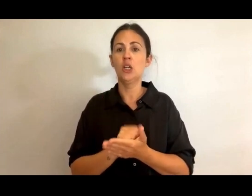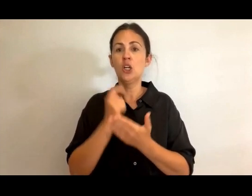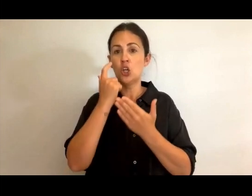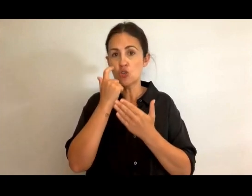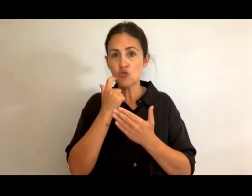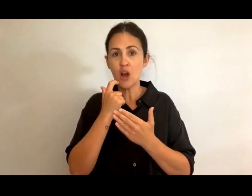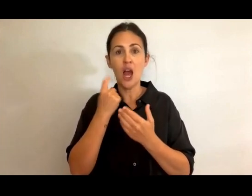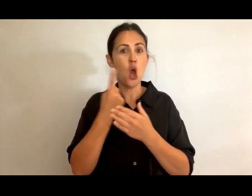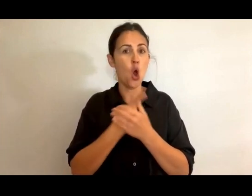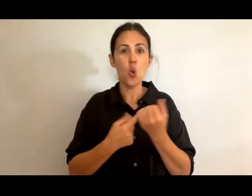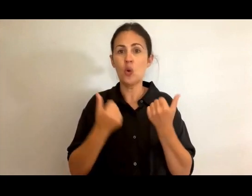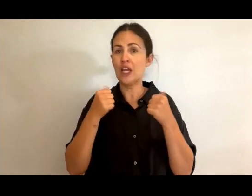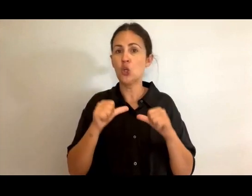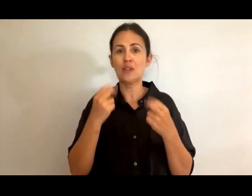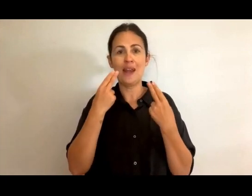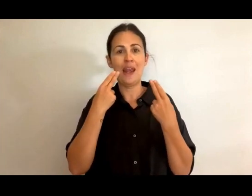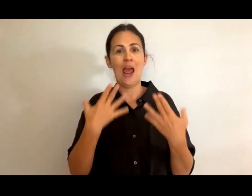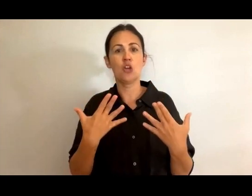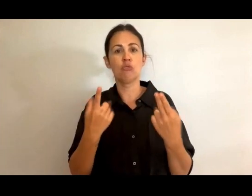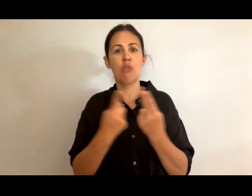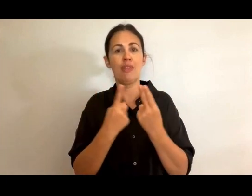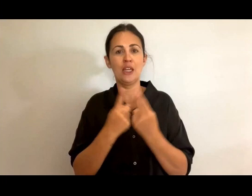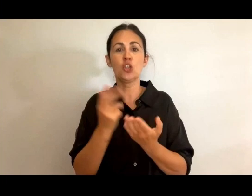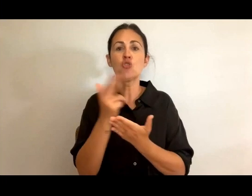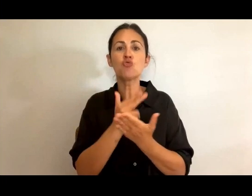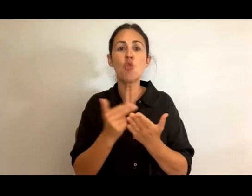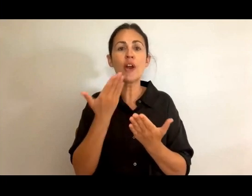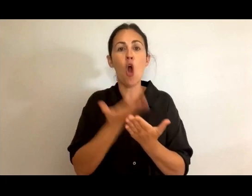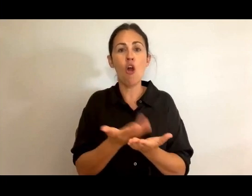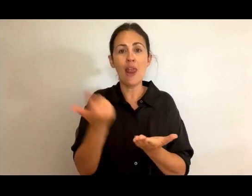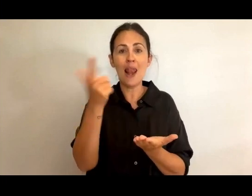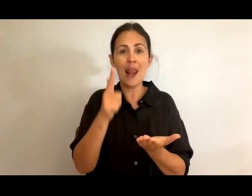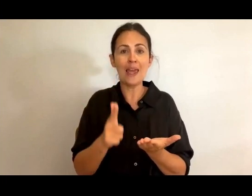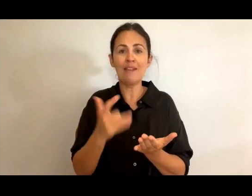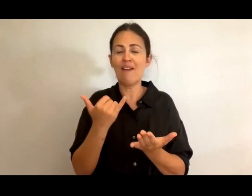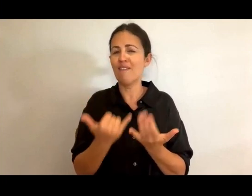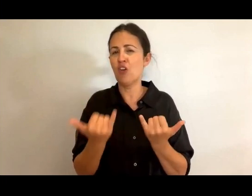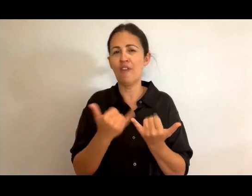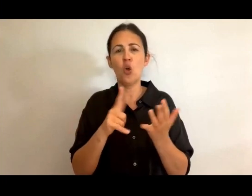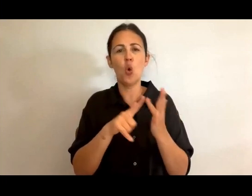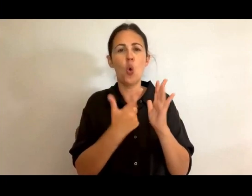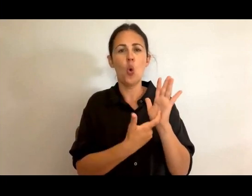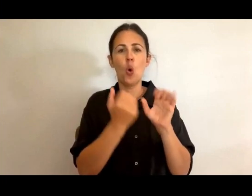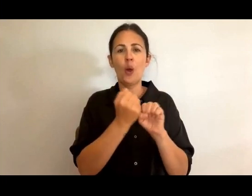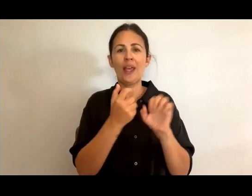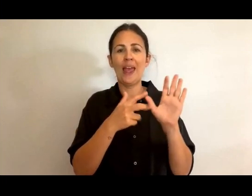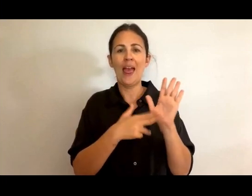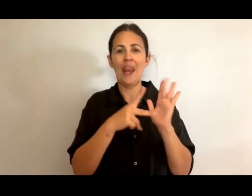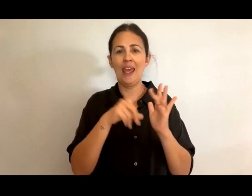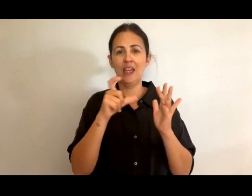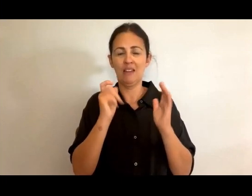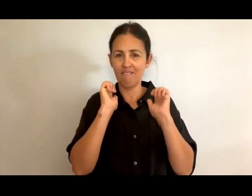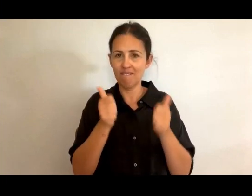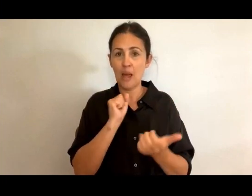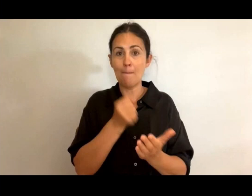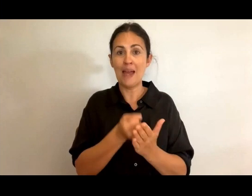drawing on gum leaves. It was very organic, and it was a nice workshop, basic workshop. But from that workshop, we